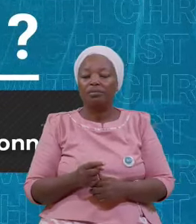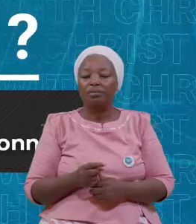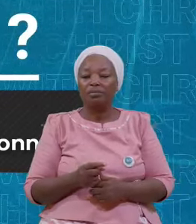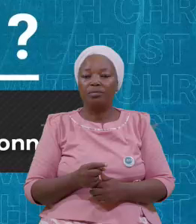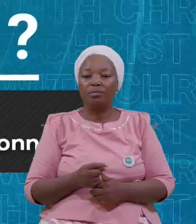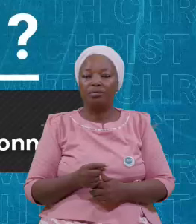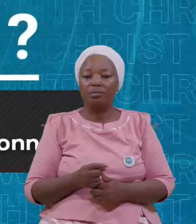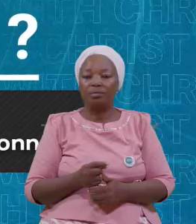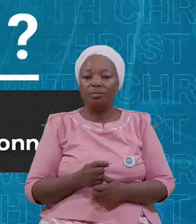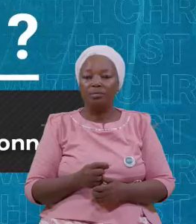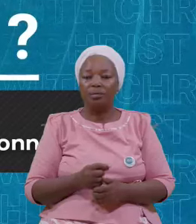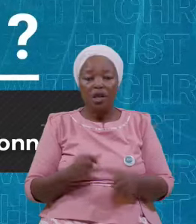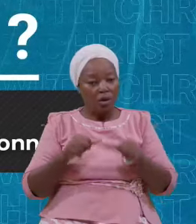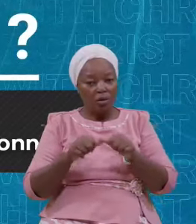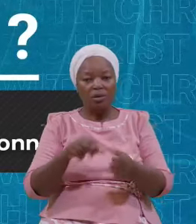Keep on standing.